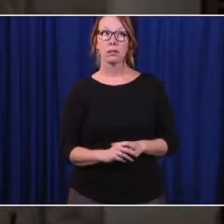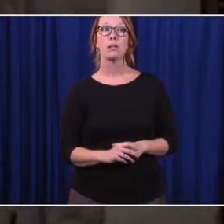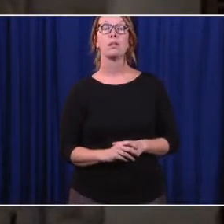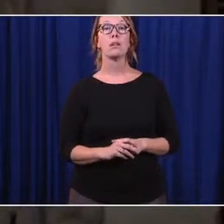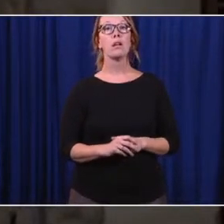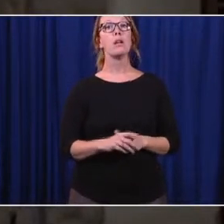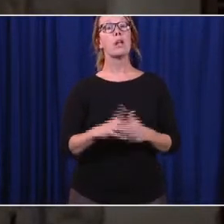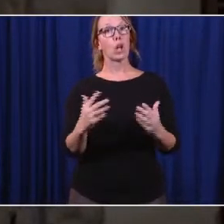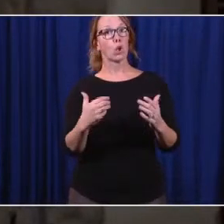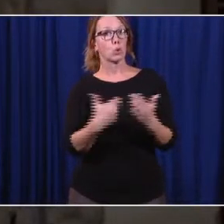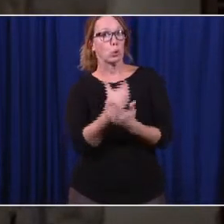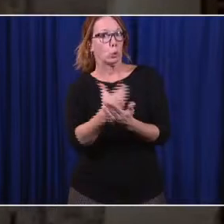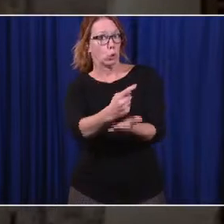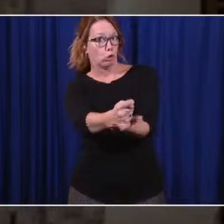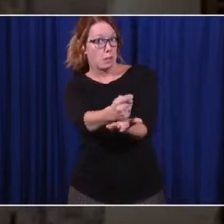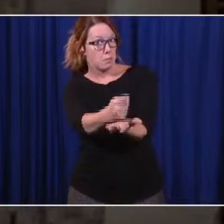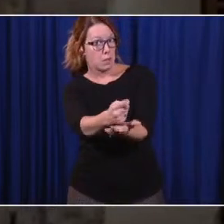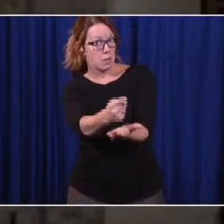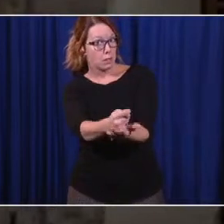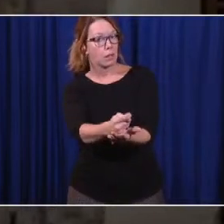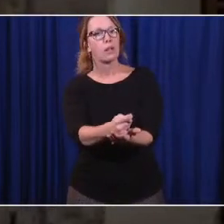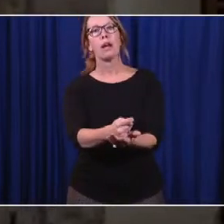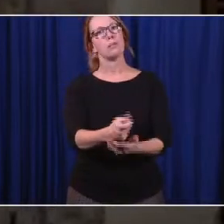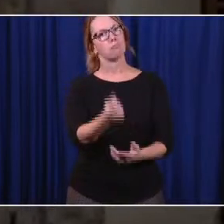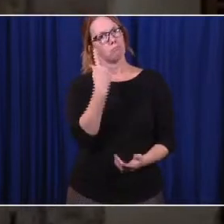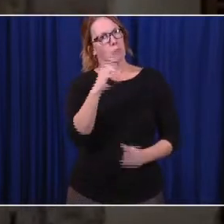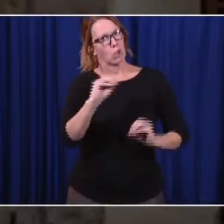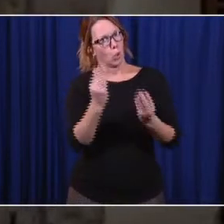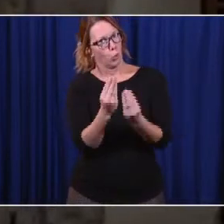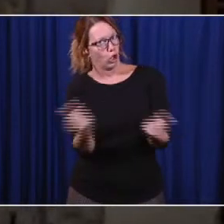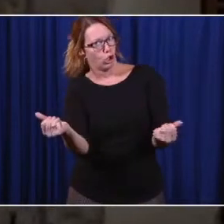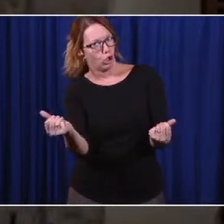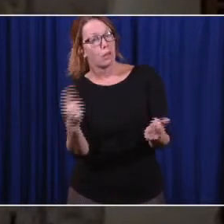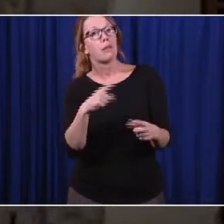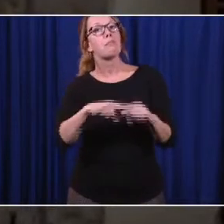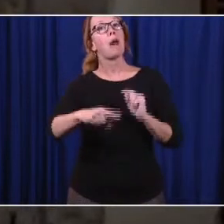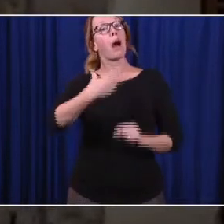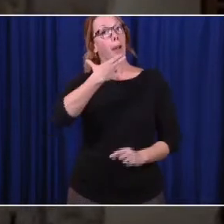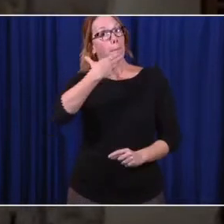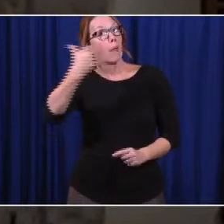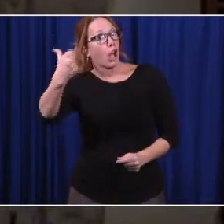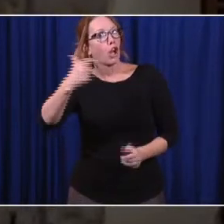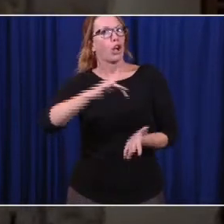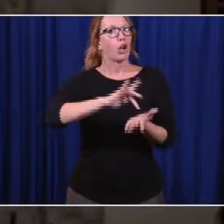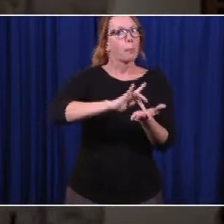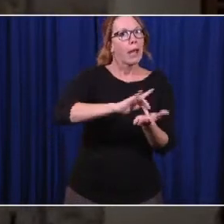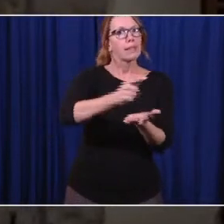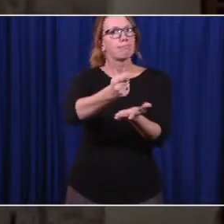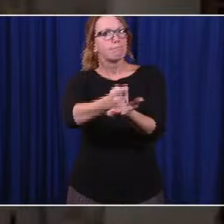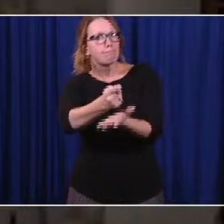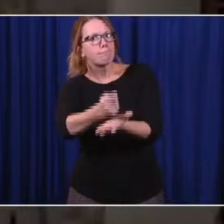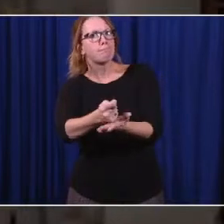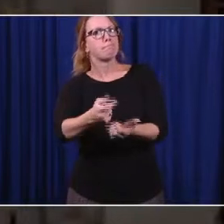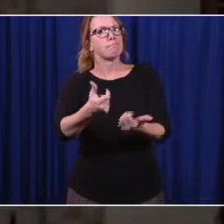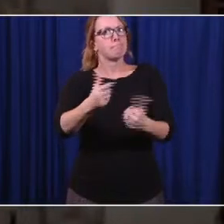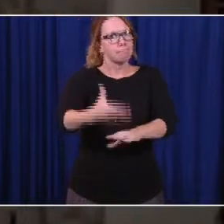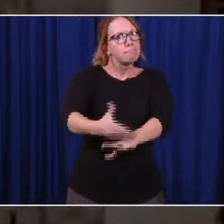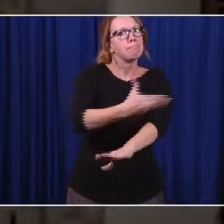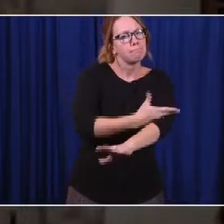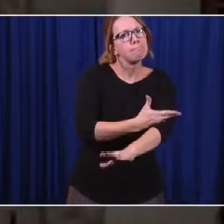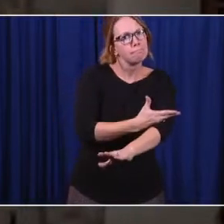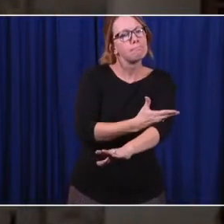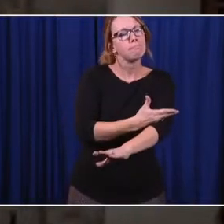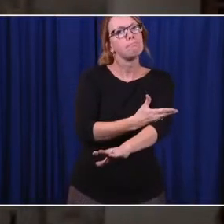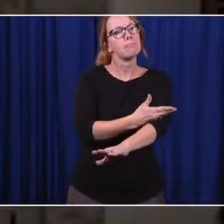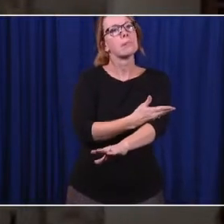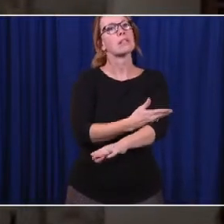are new treatments. There are no cures, but there are better ways of getting better outcomes. And I